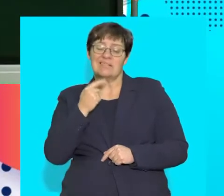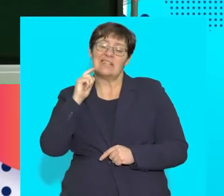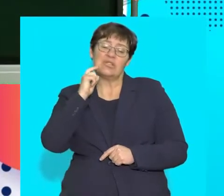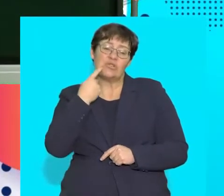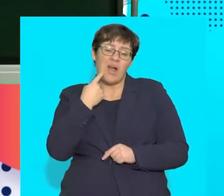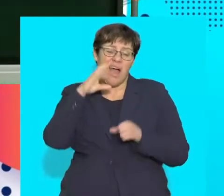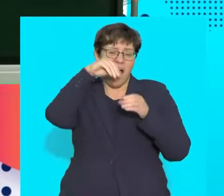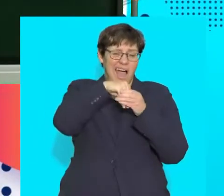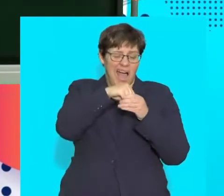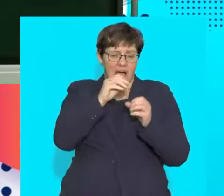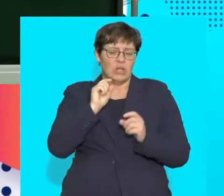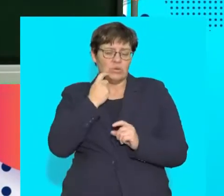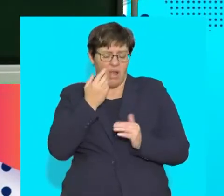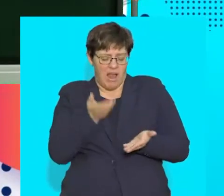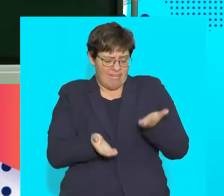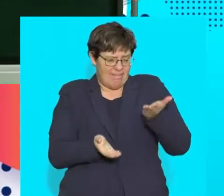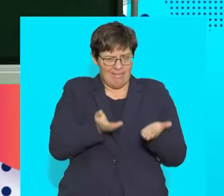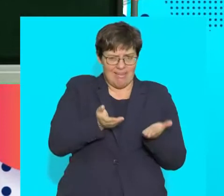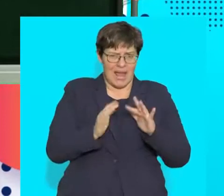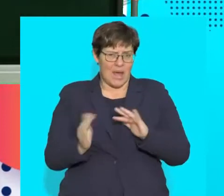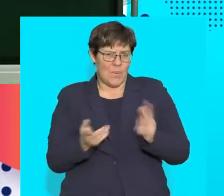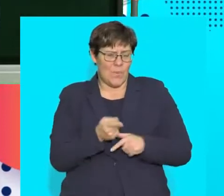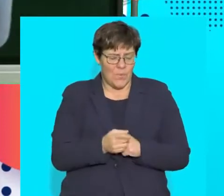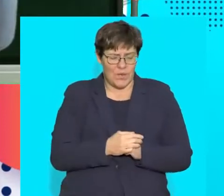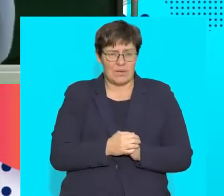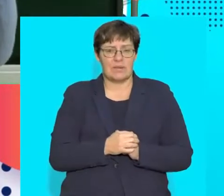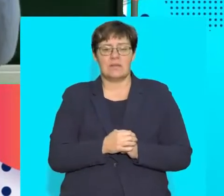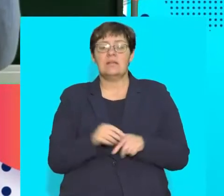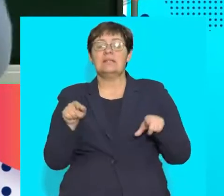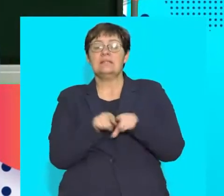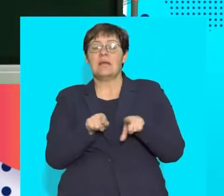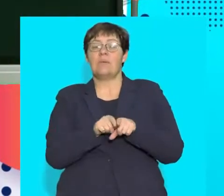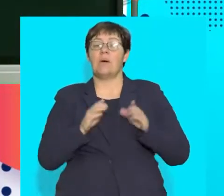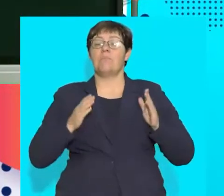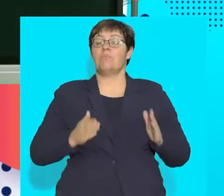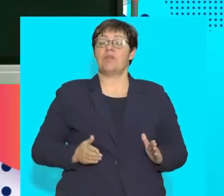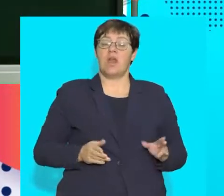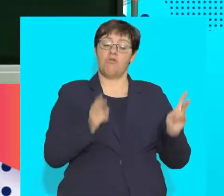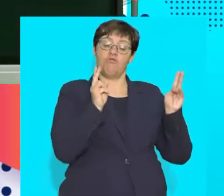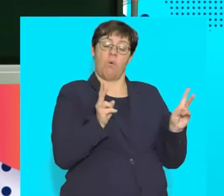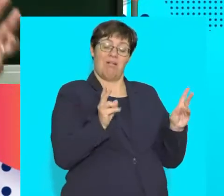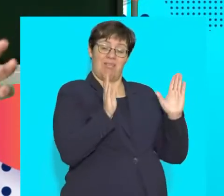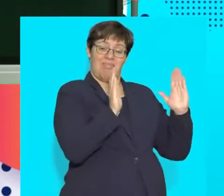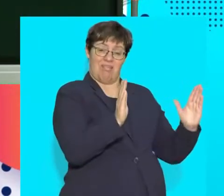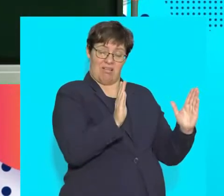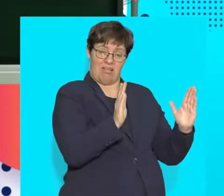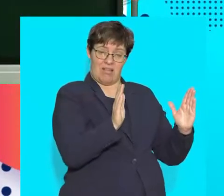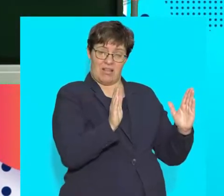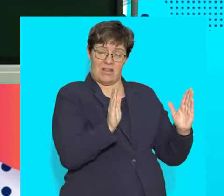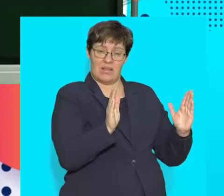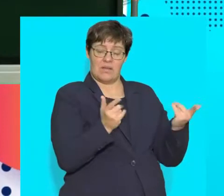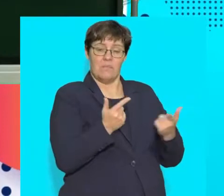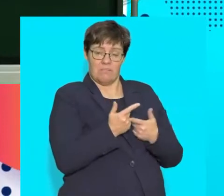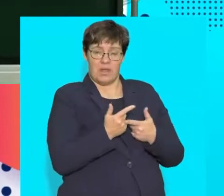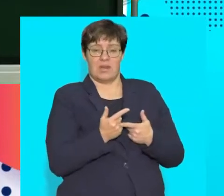different mechanisms in the body that maintain what we refer to as the body in a normal condition. So having excess